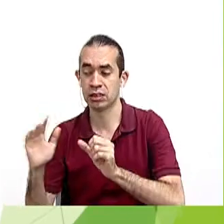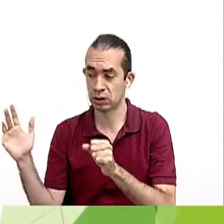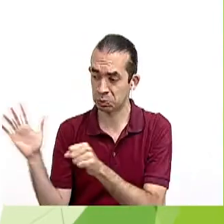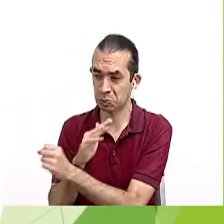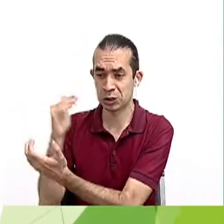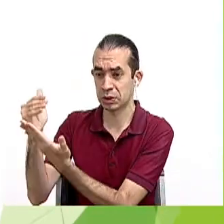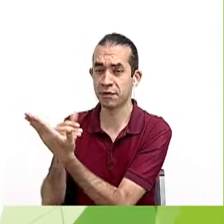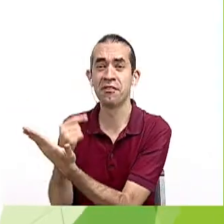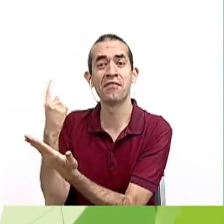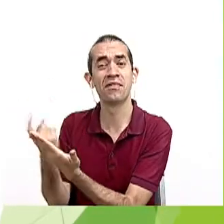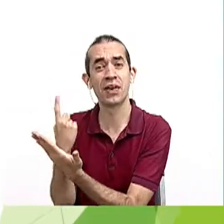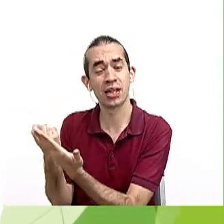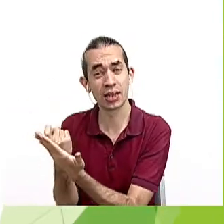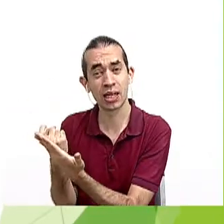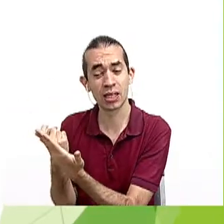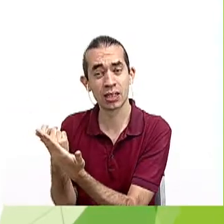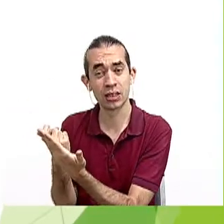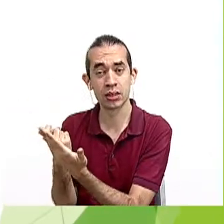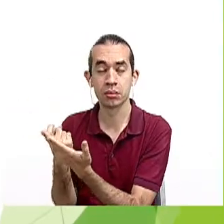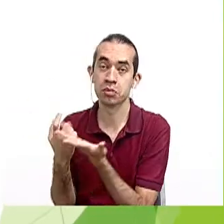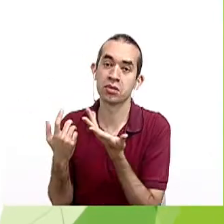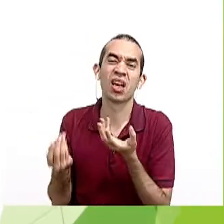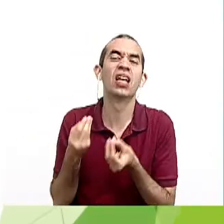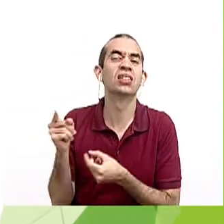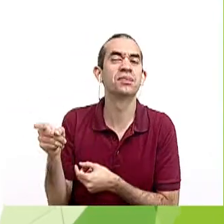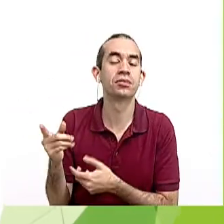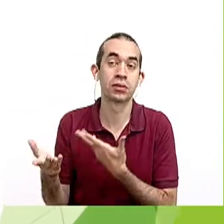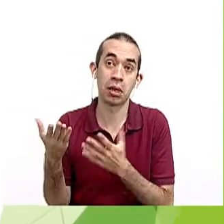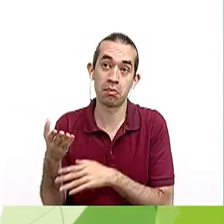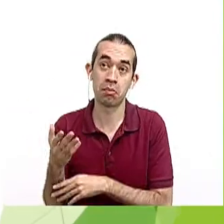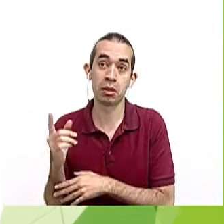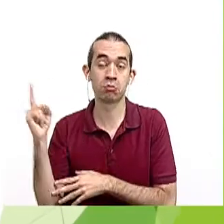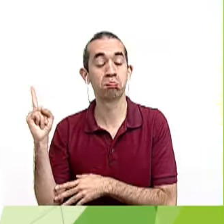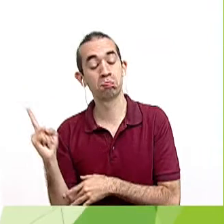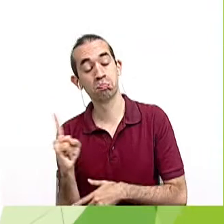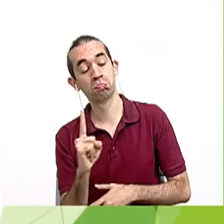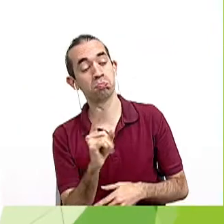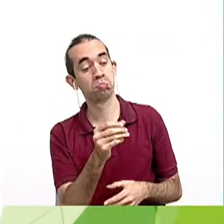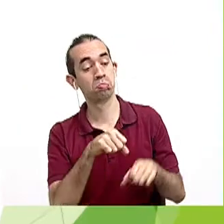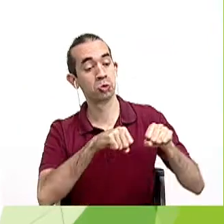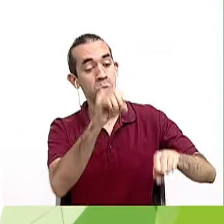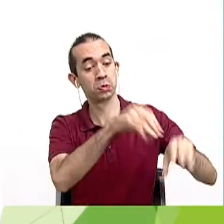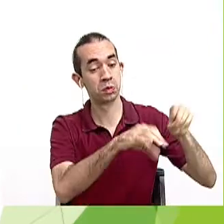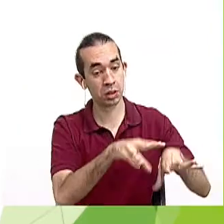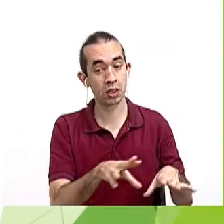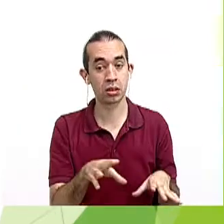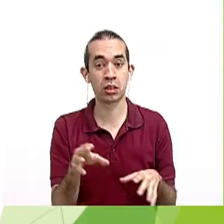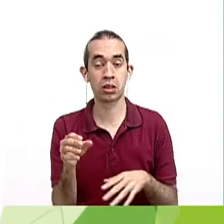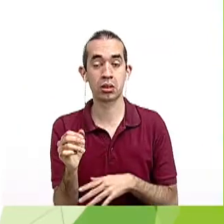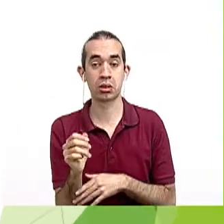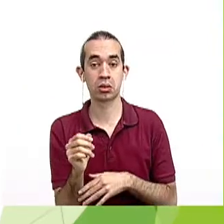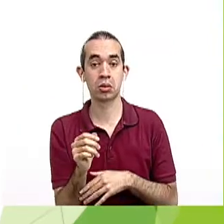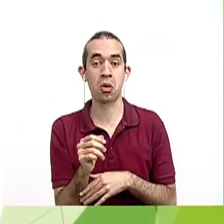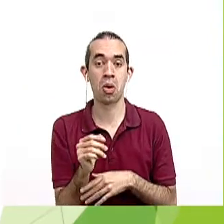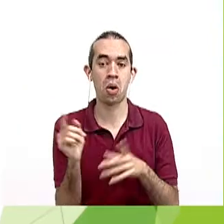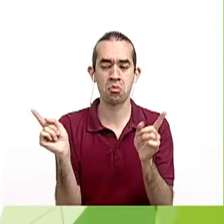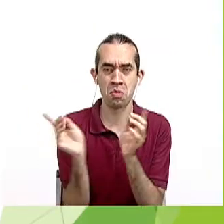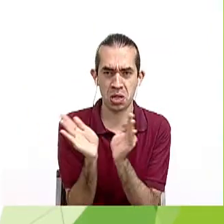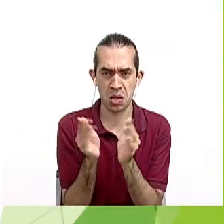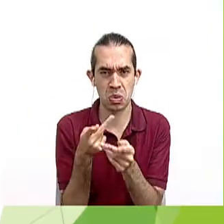ingredients? Maybe she goes to the supermarket or the grocery store to buy the things she needs,